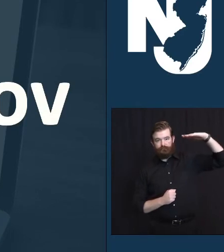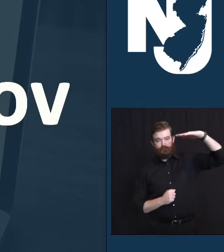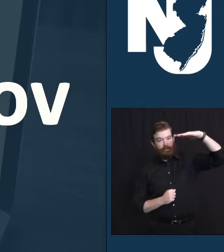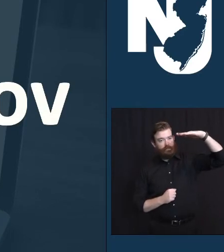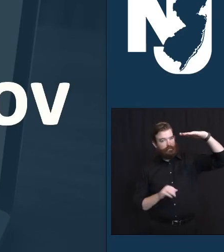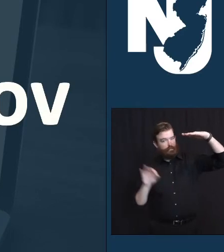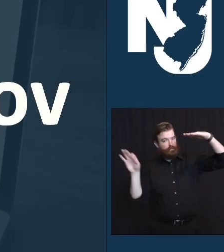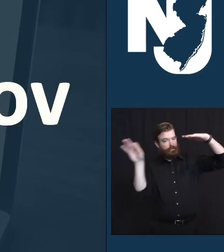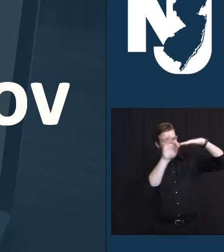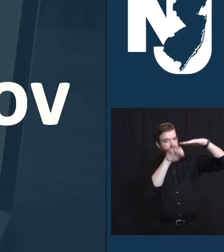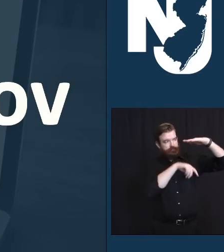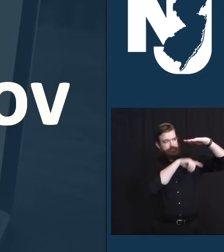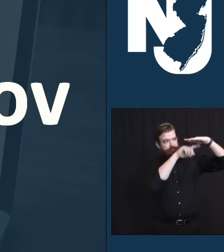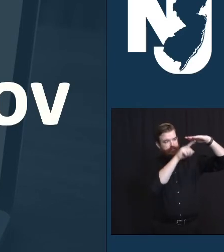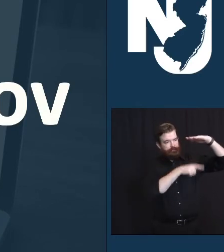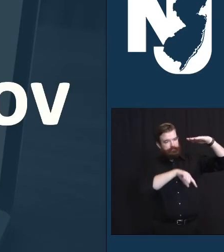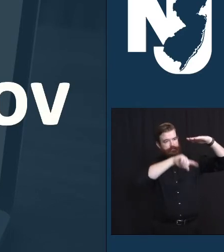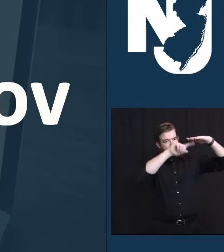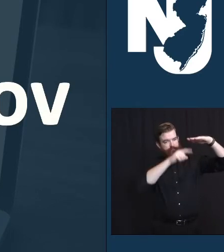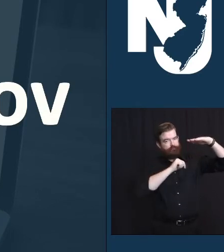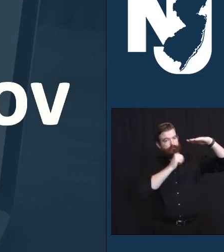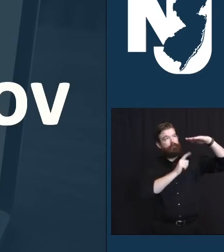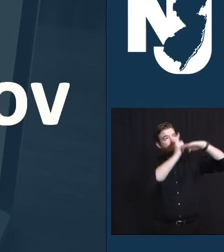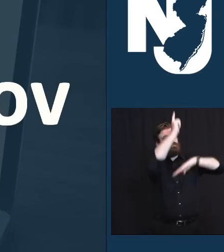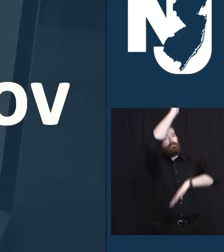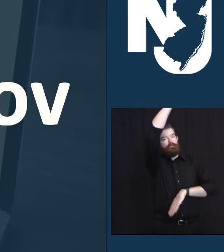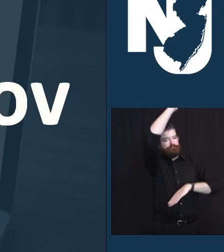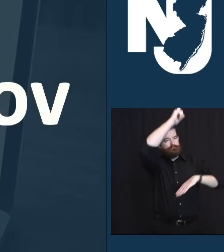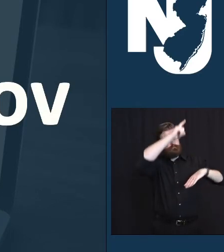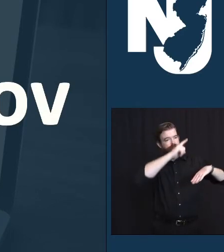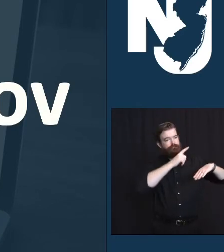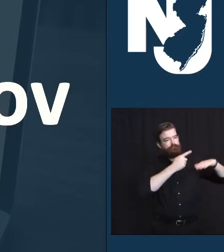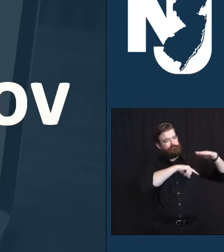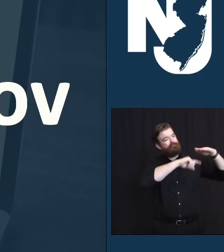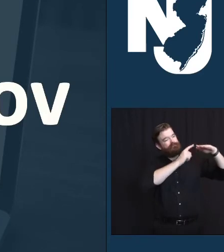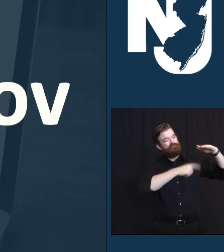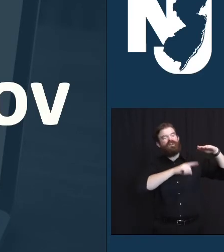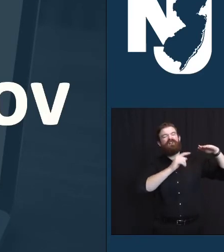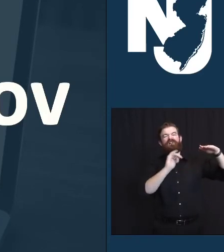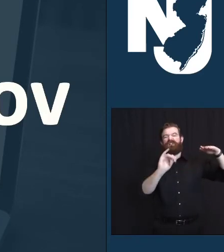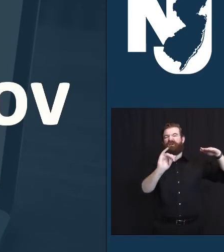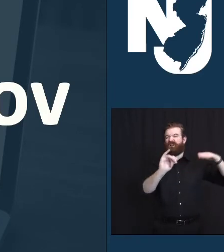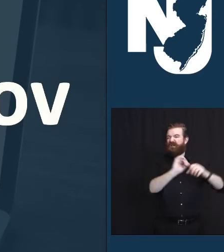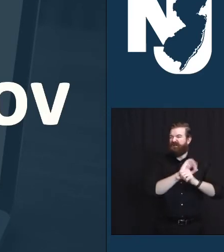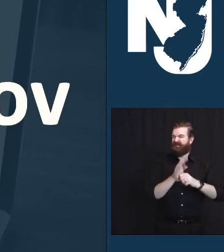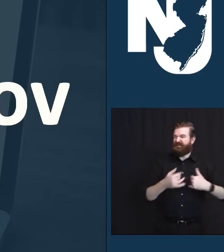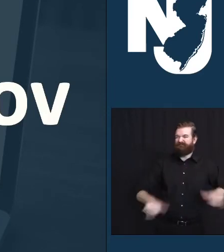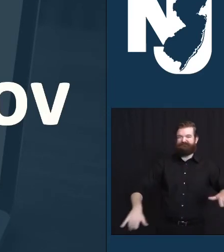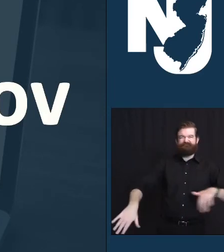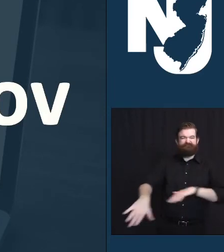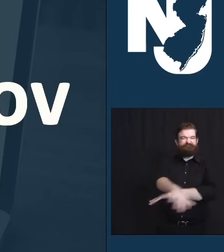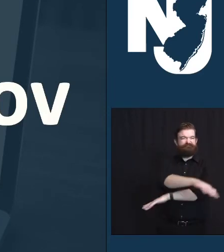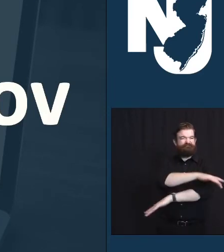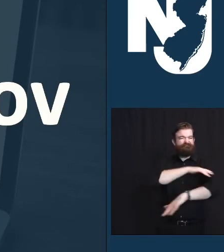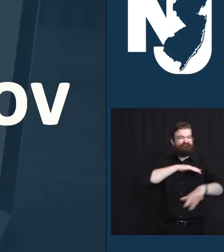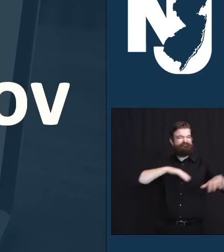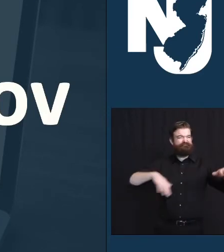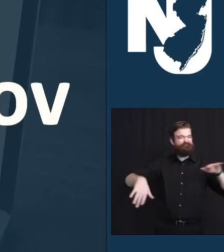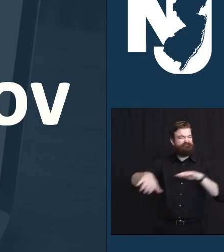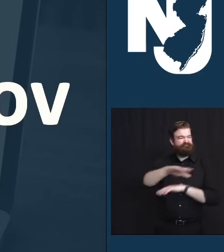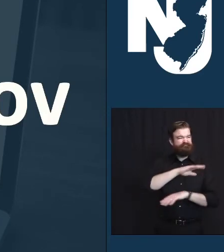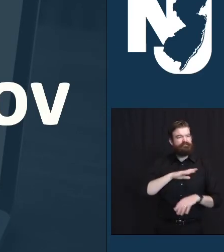virus is with us. And it shows why the next 2 weeks are really critical. We can't put it more plainly. This